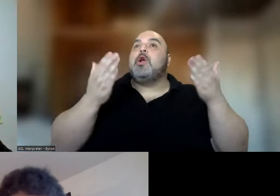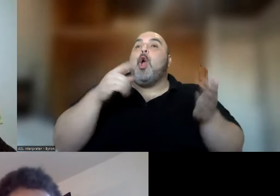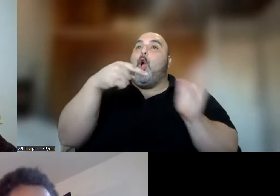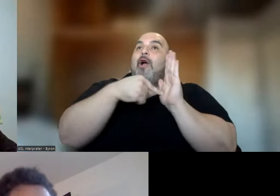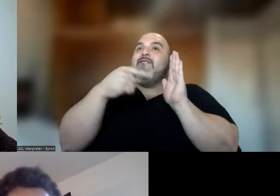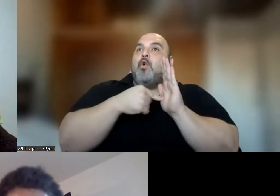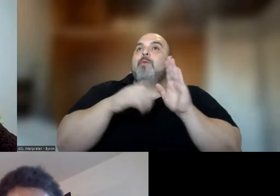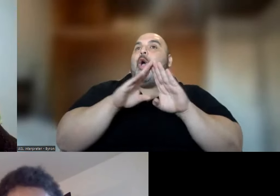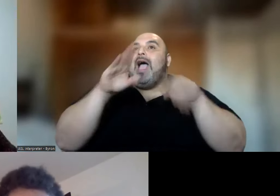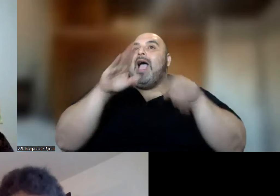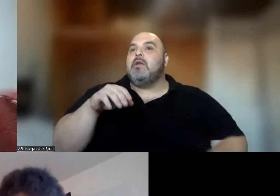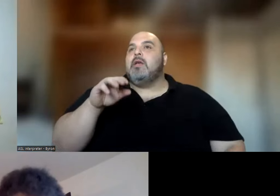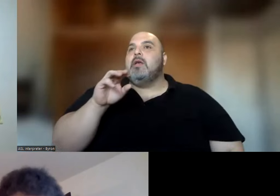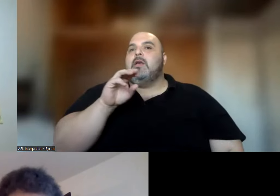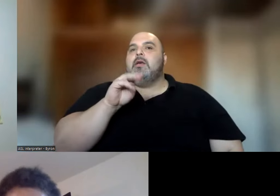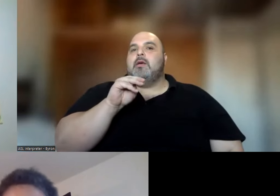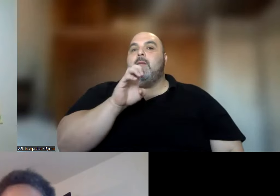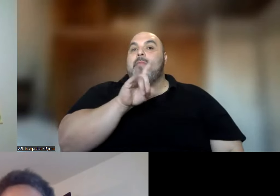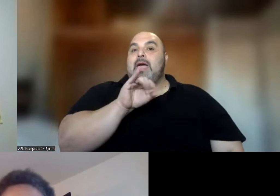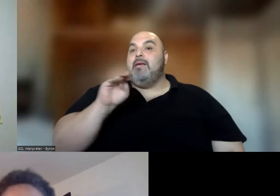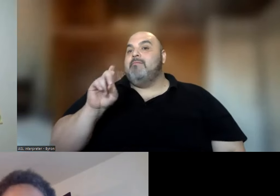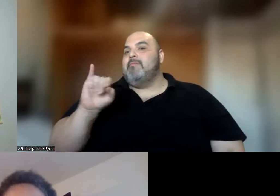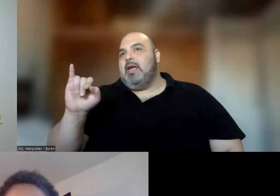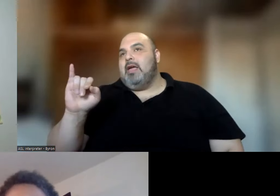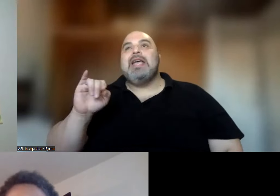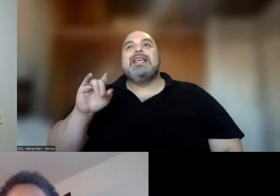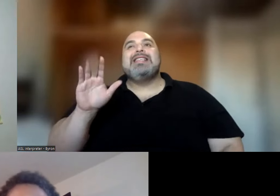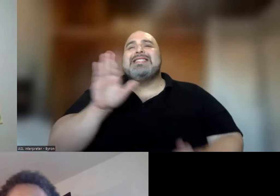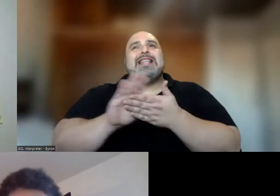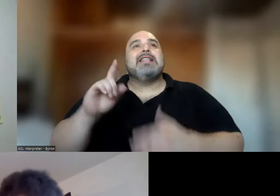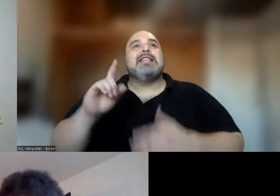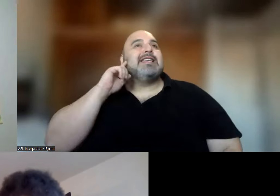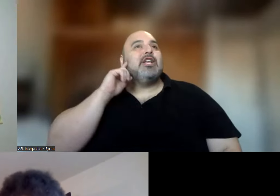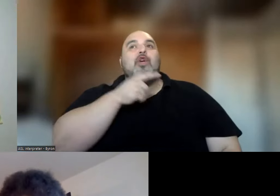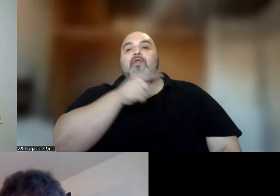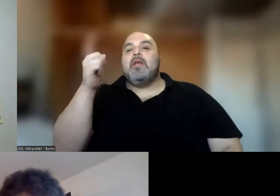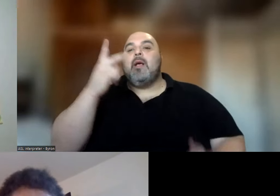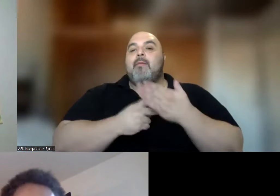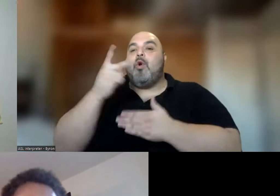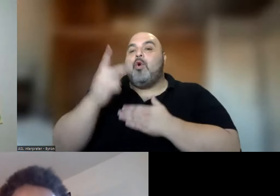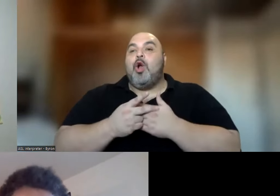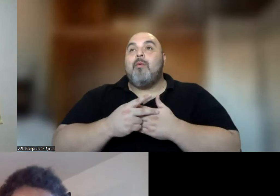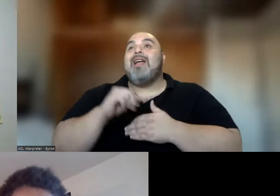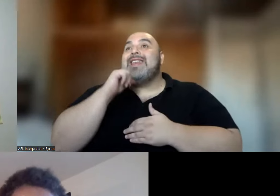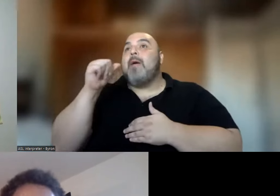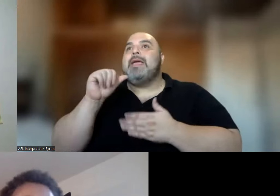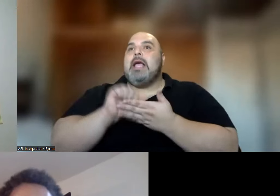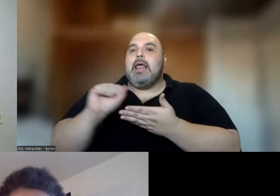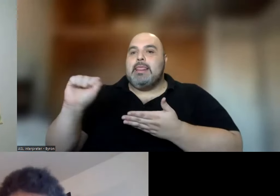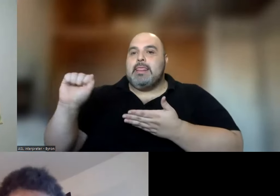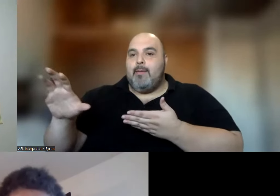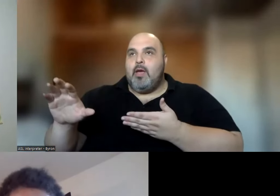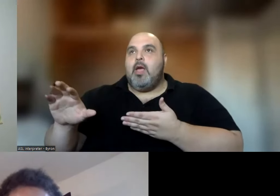housing, Medi-Medi. And it's so nice to hear that these programs are not being eliminated, but they're